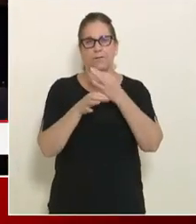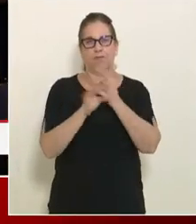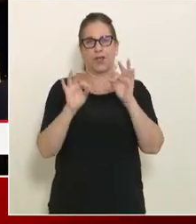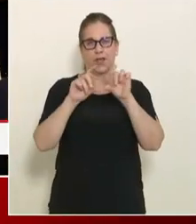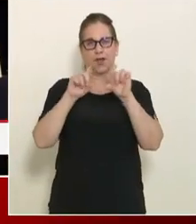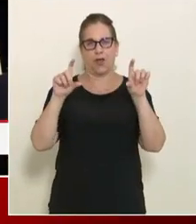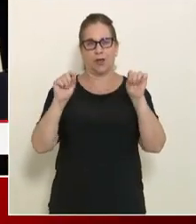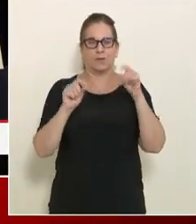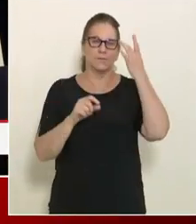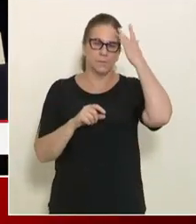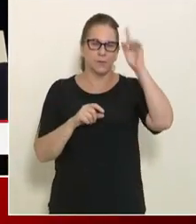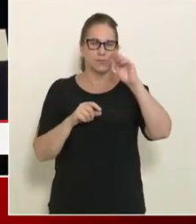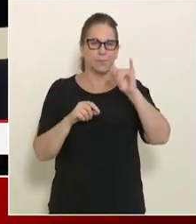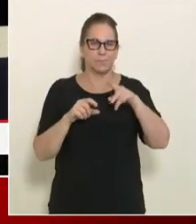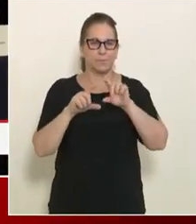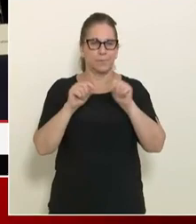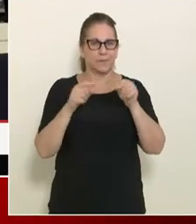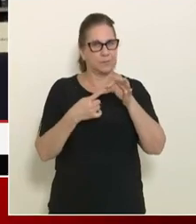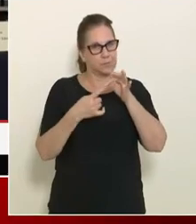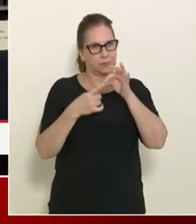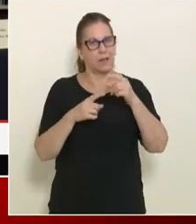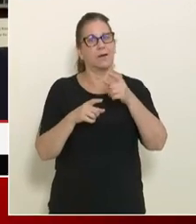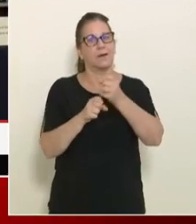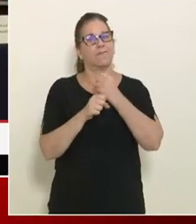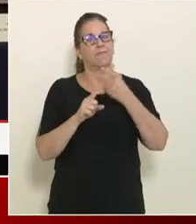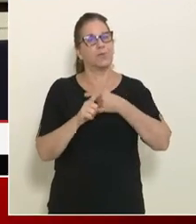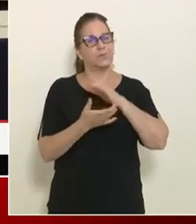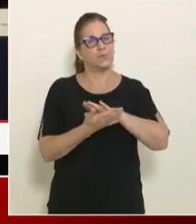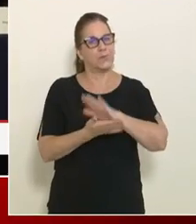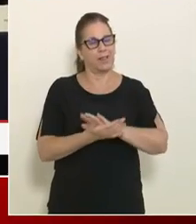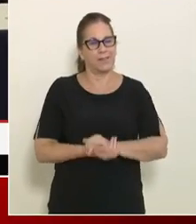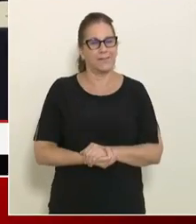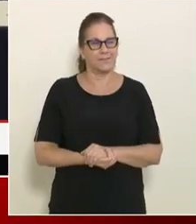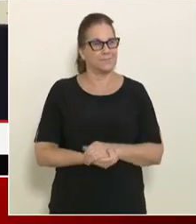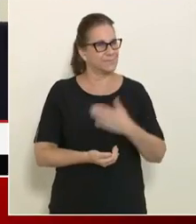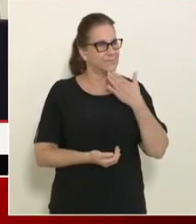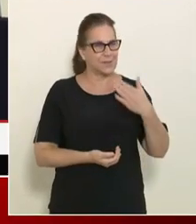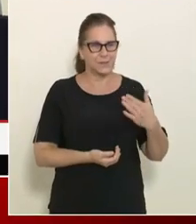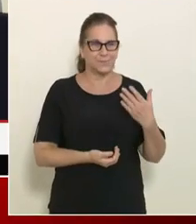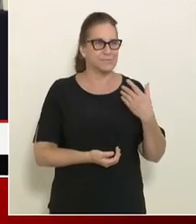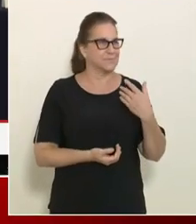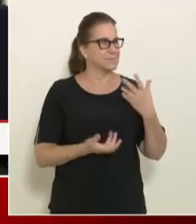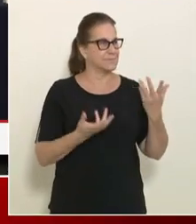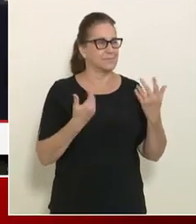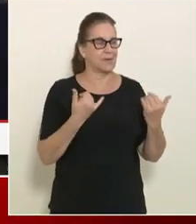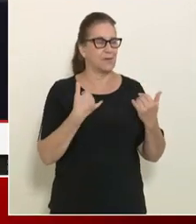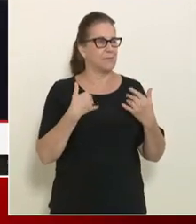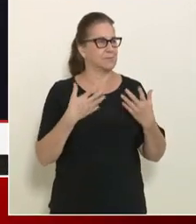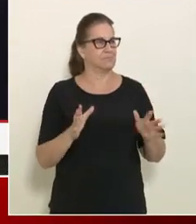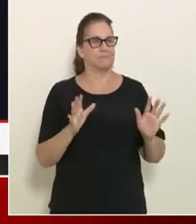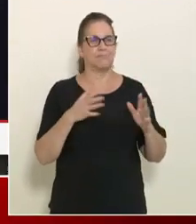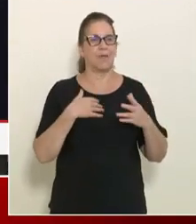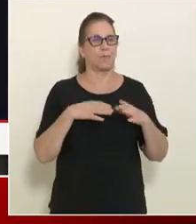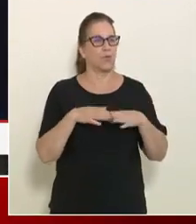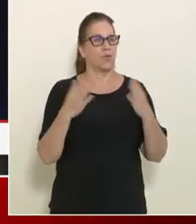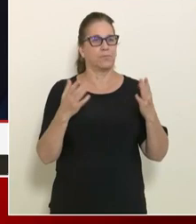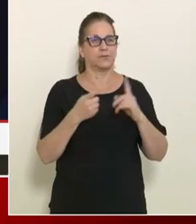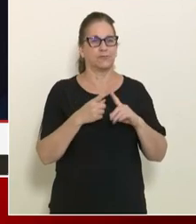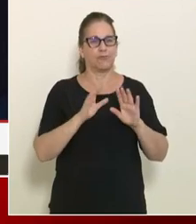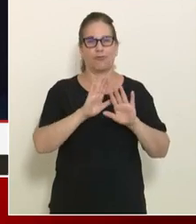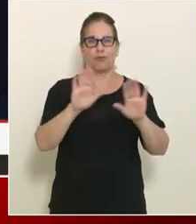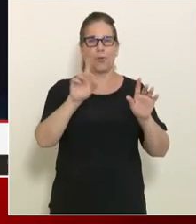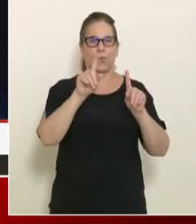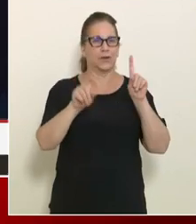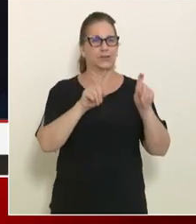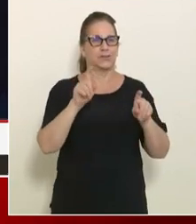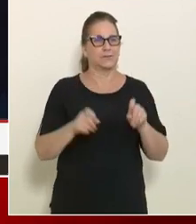their presentations, and we're happy to answer your questions. And JC, we're going to excuse you